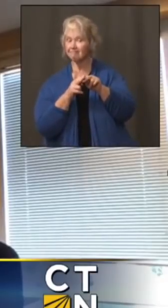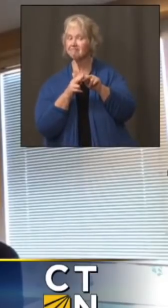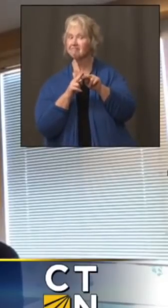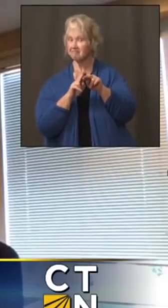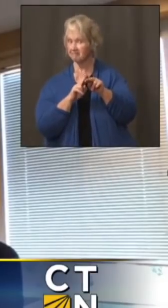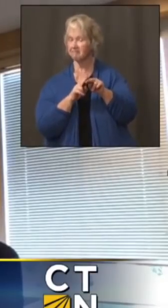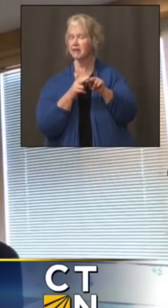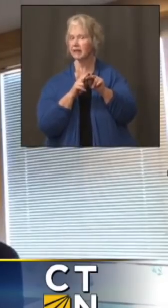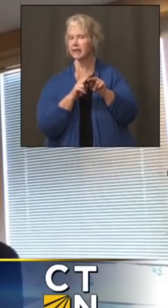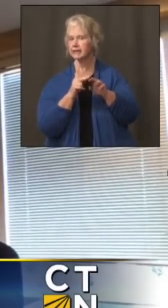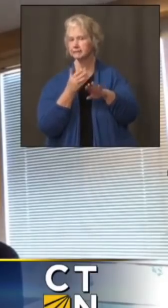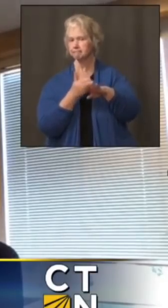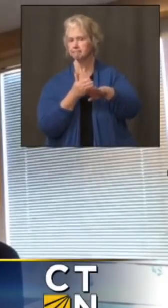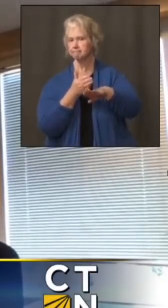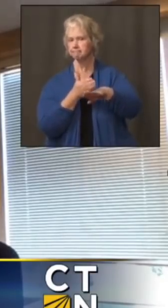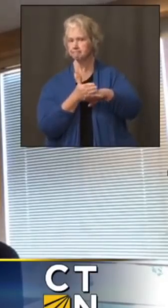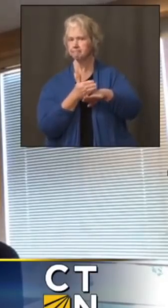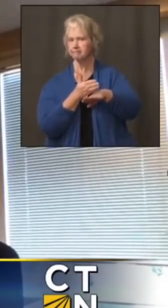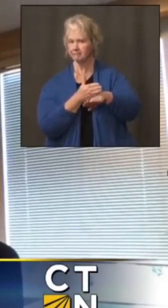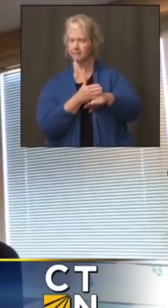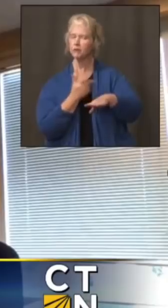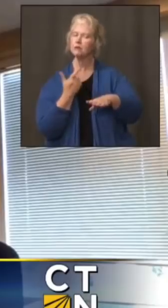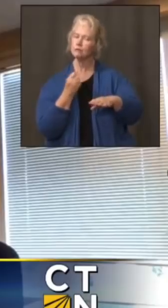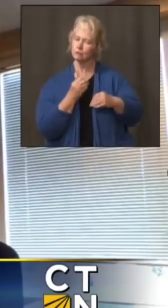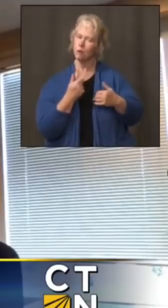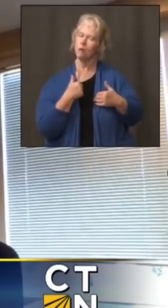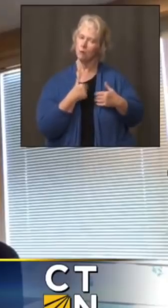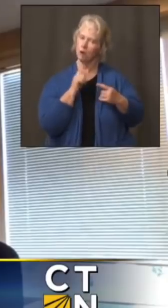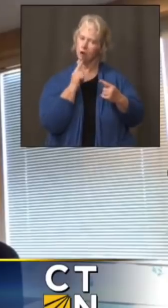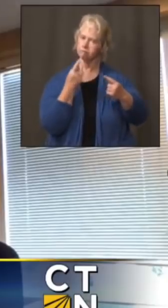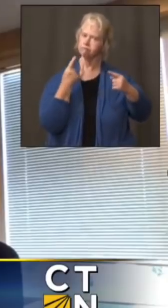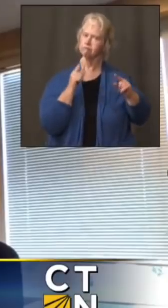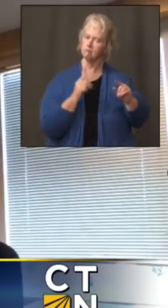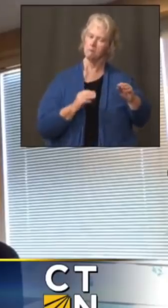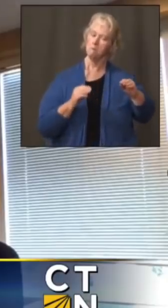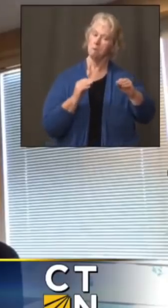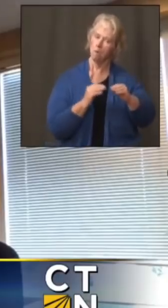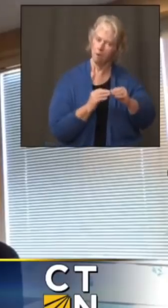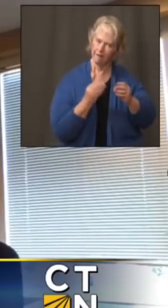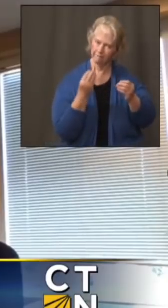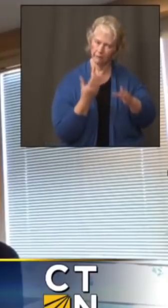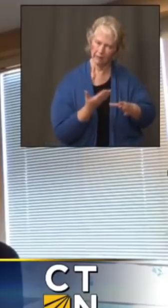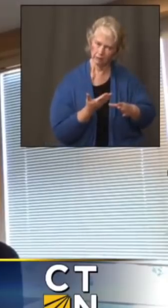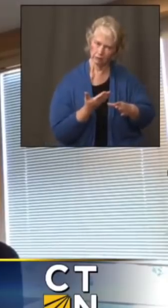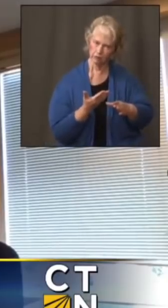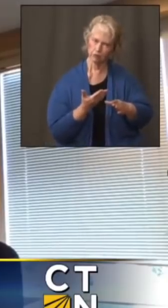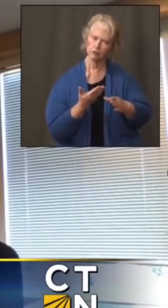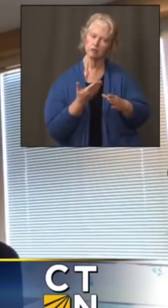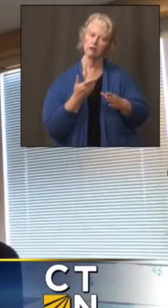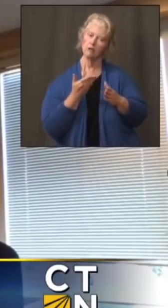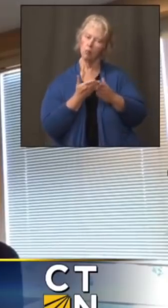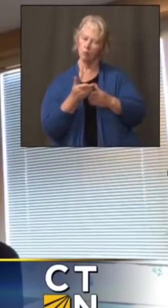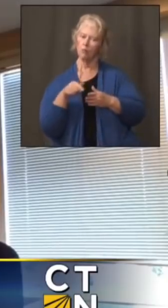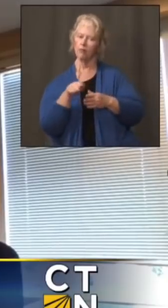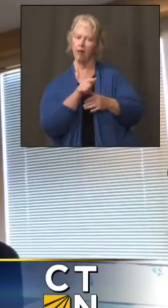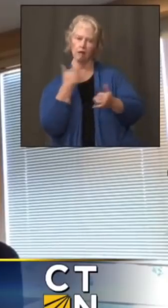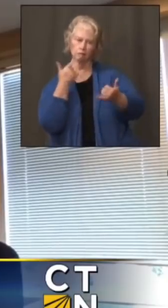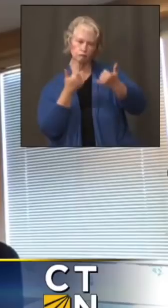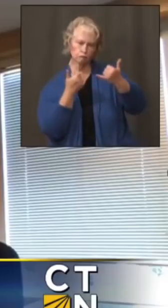and months. So we are now getting more contact information from the individuals that we speak